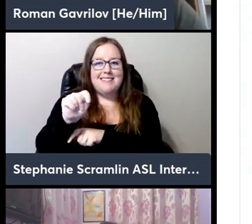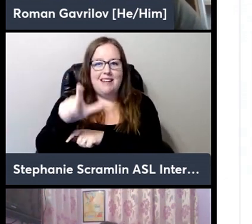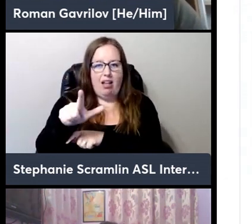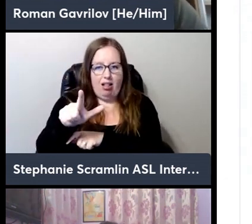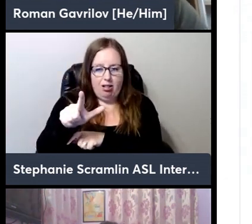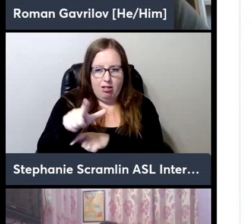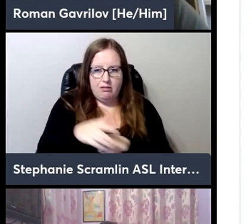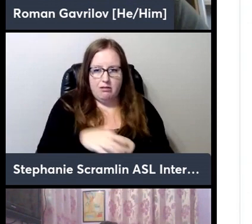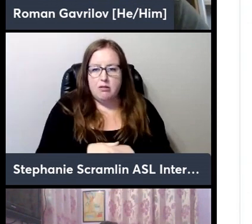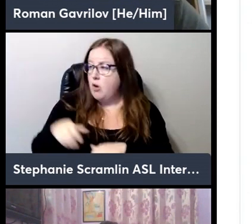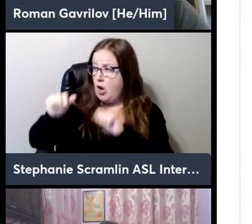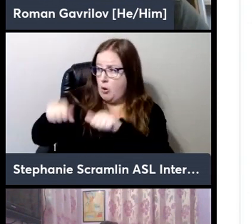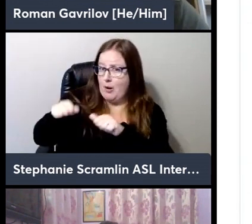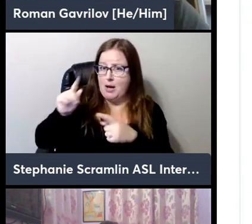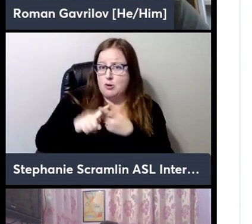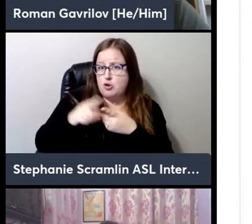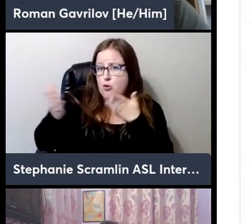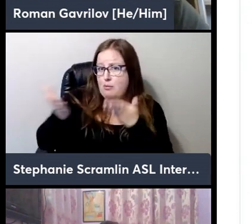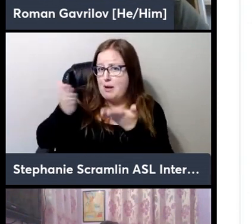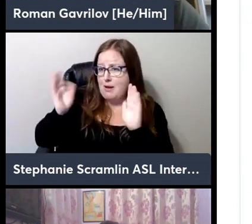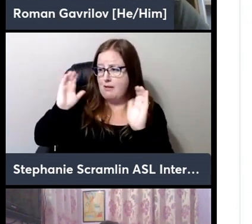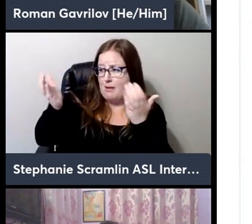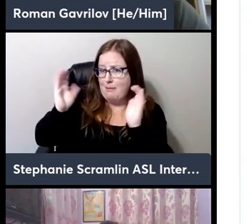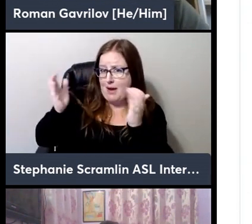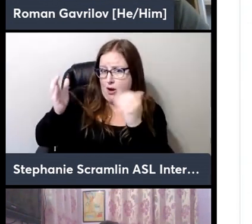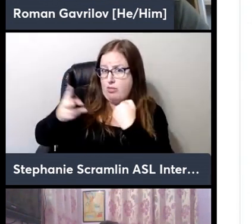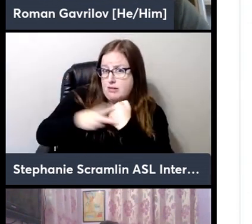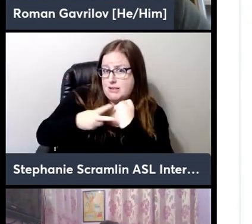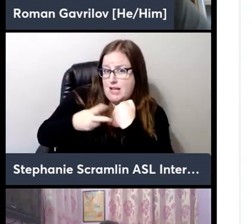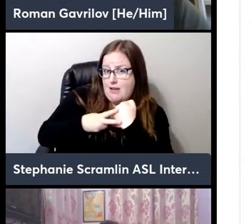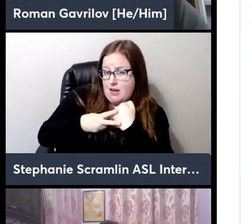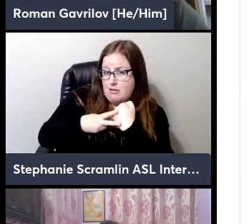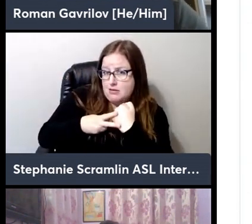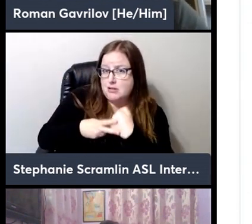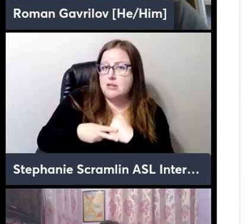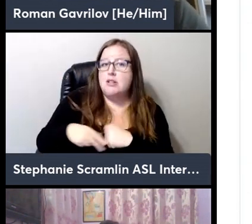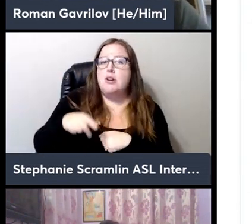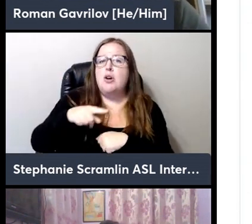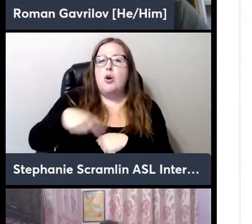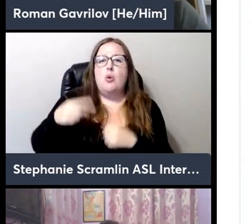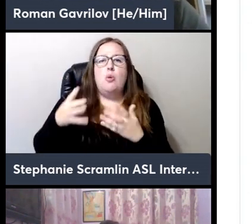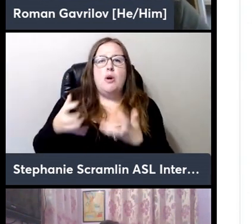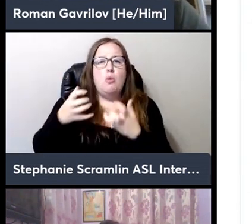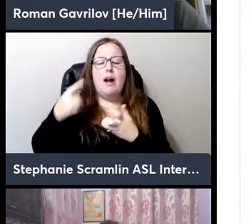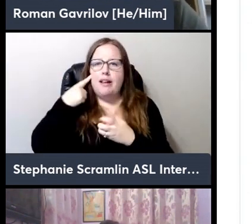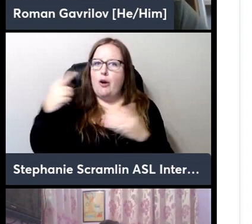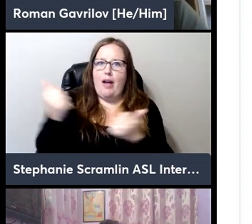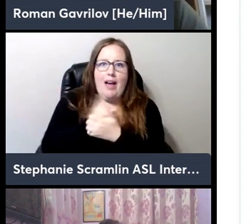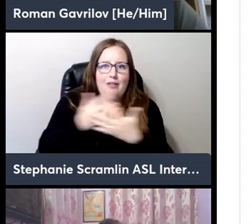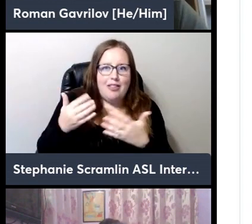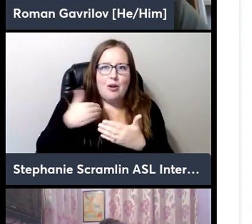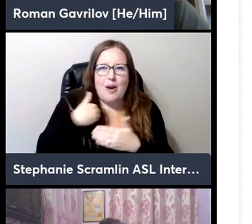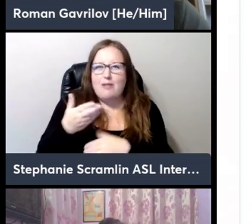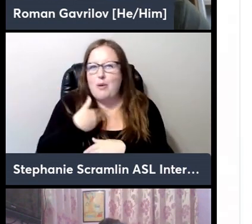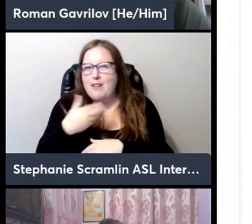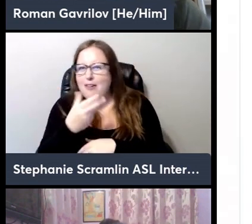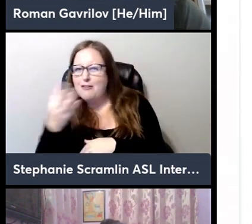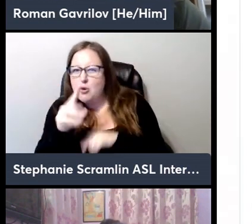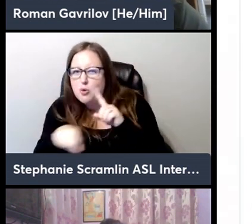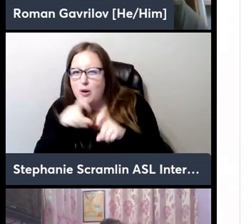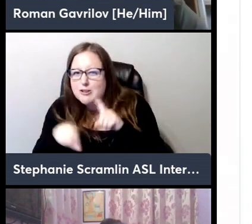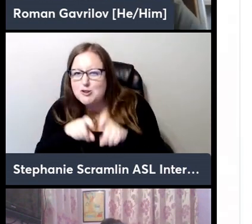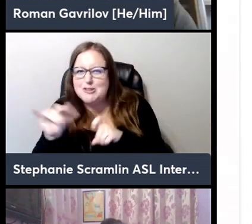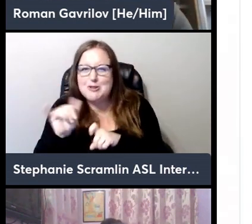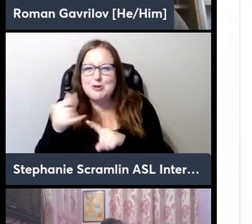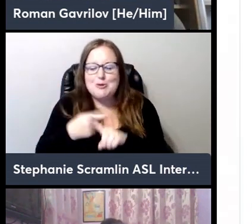can Yeah, also are we see, able to maybe compare the savings? Because we do want to hear everything you have to say. We have a couple of questions we also want to get to